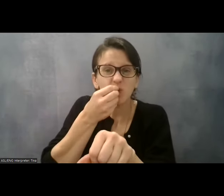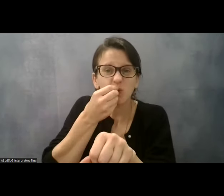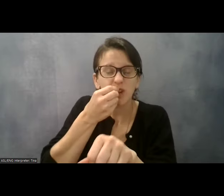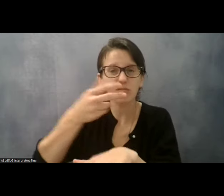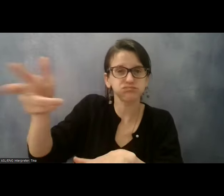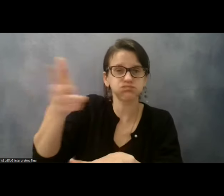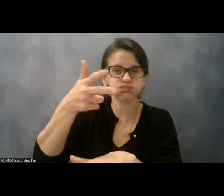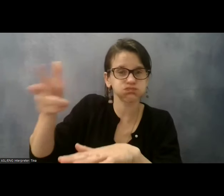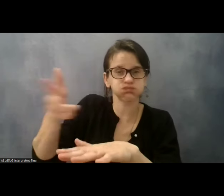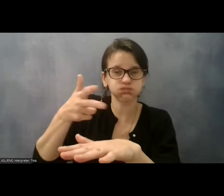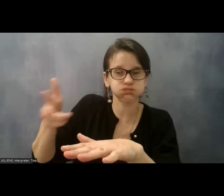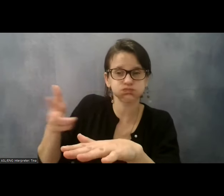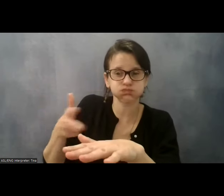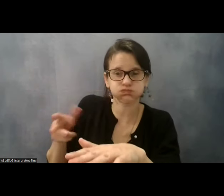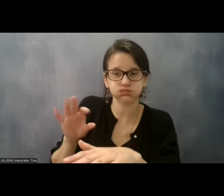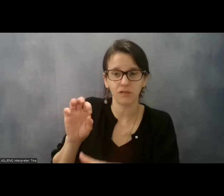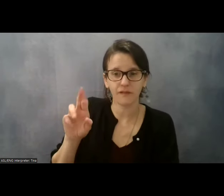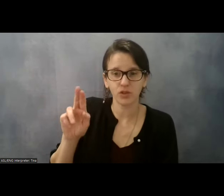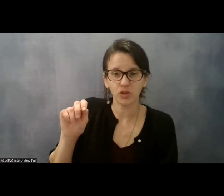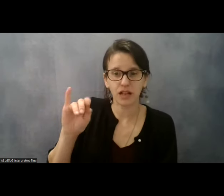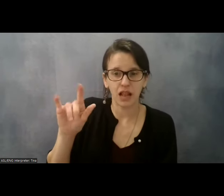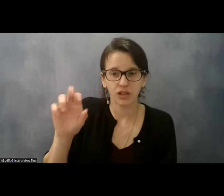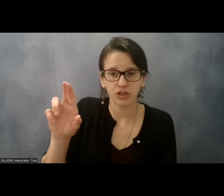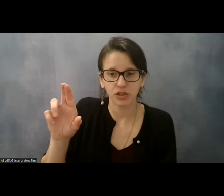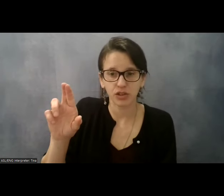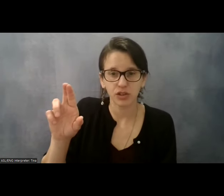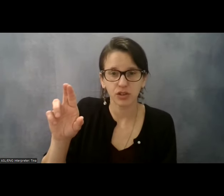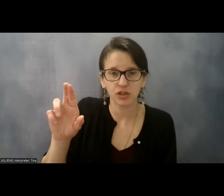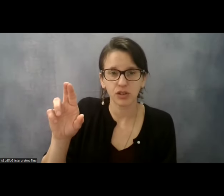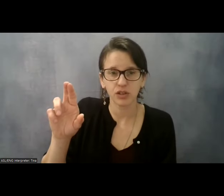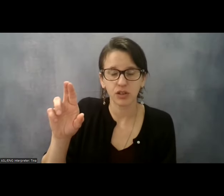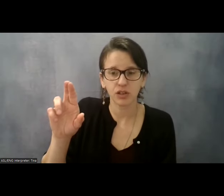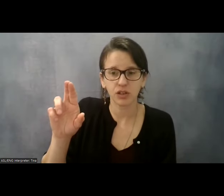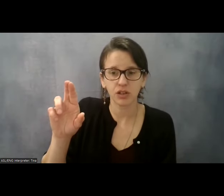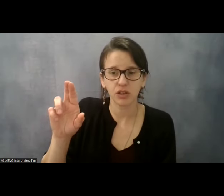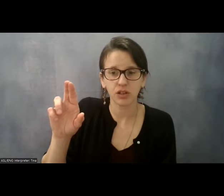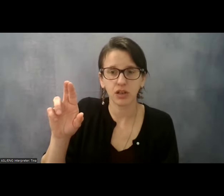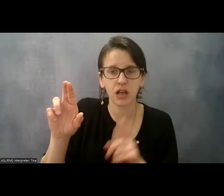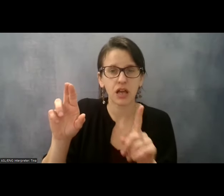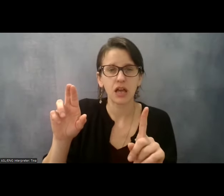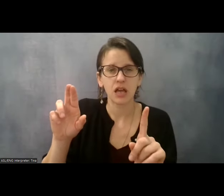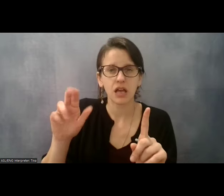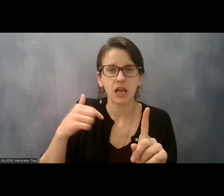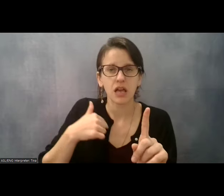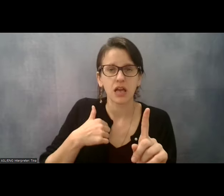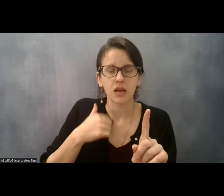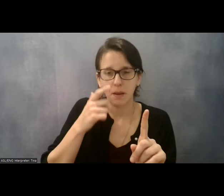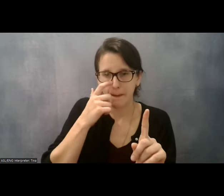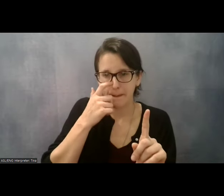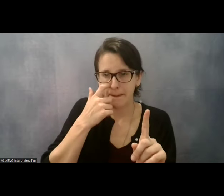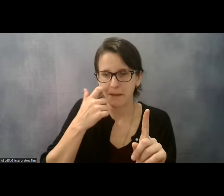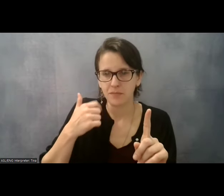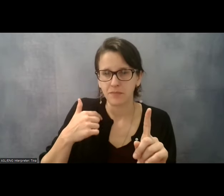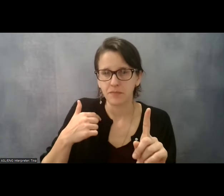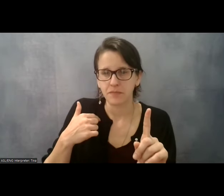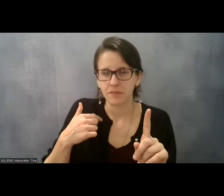toxic pesticides and herbicides to keep productivity high, but we are running out of soil, of water, and of space